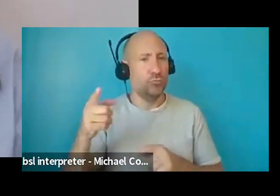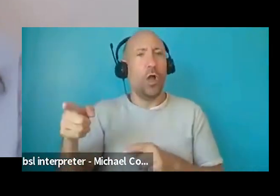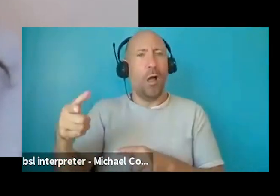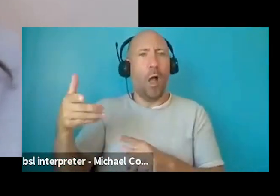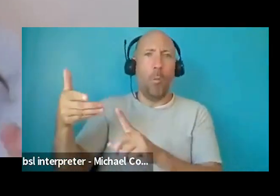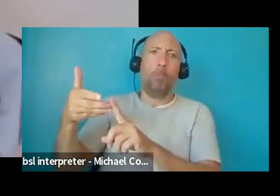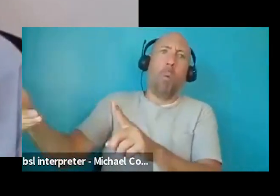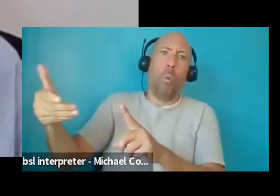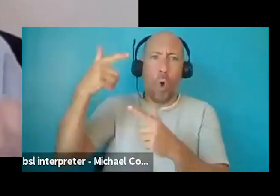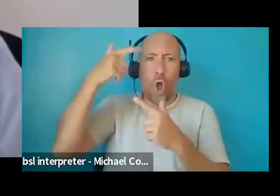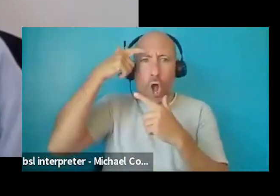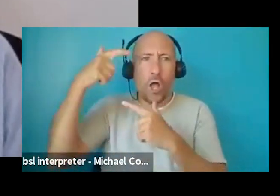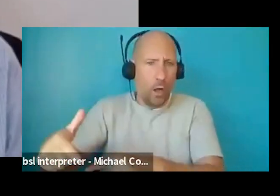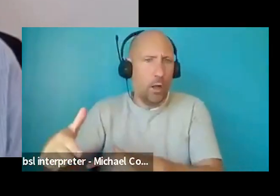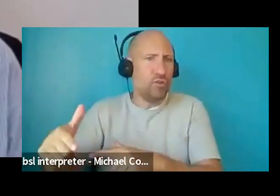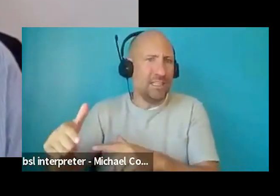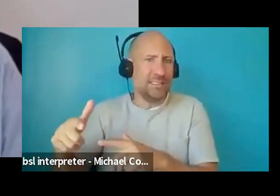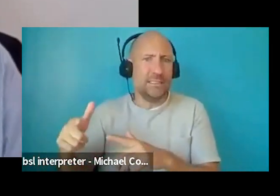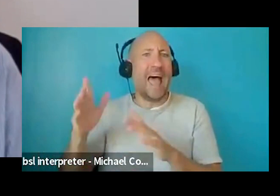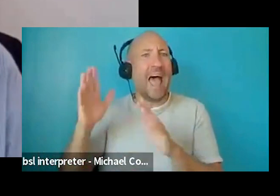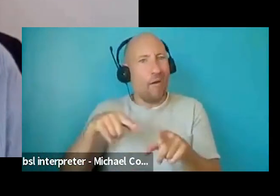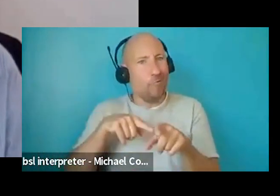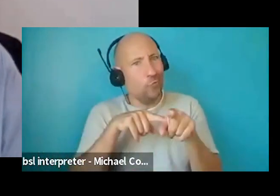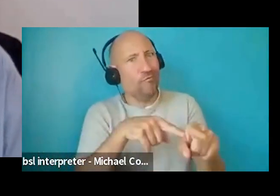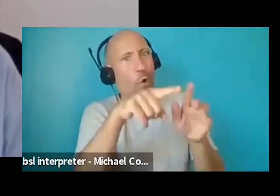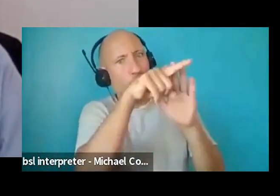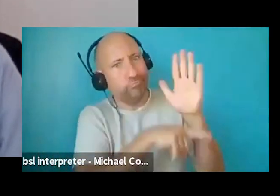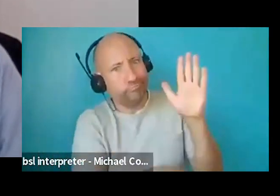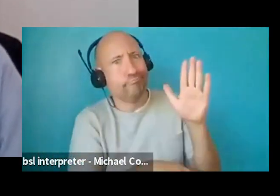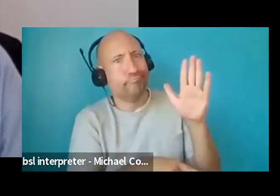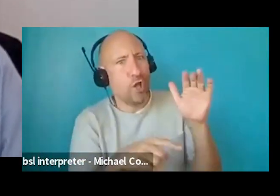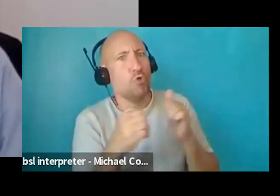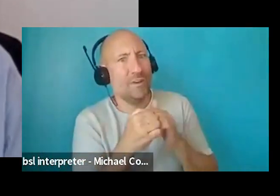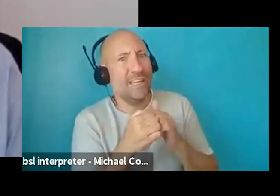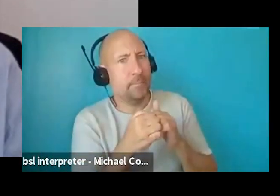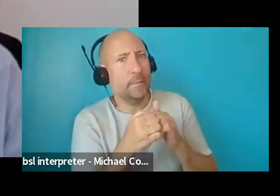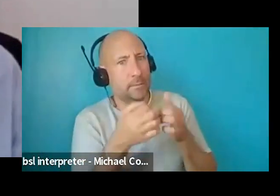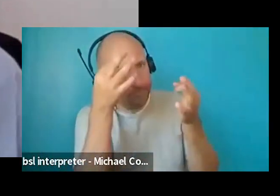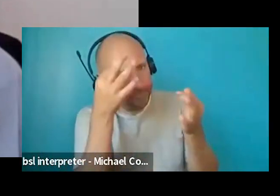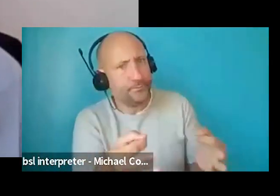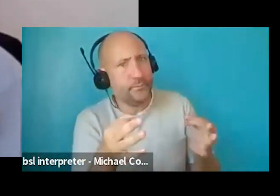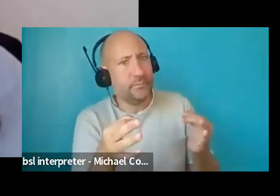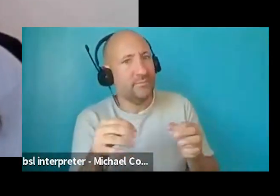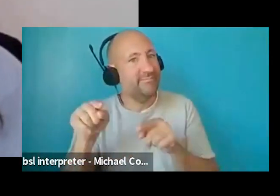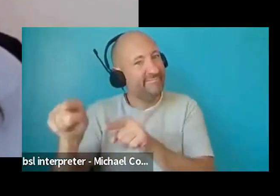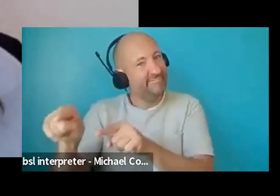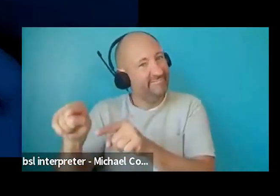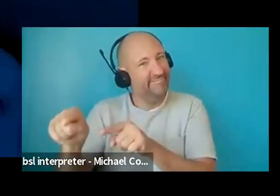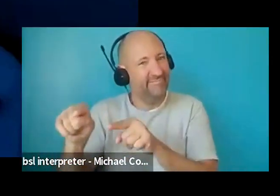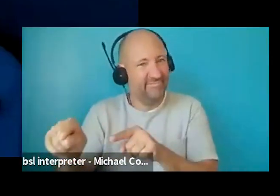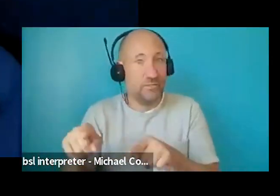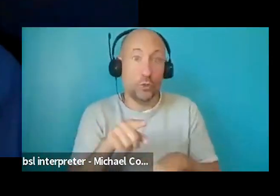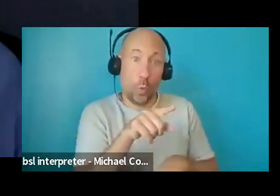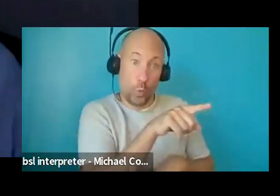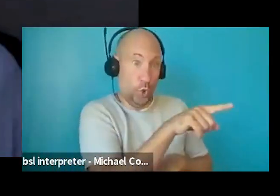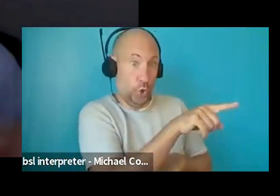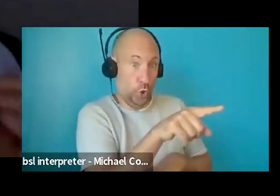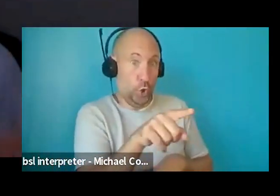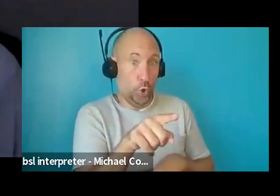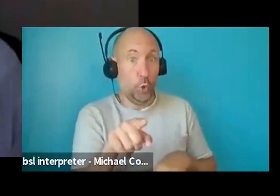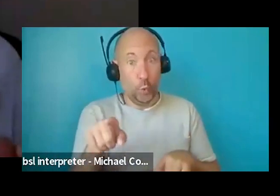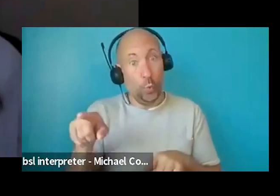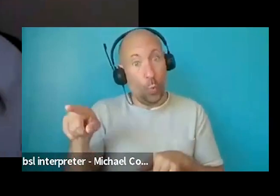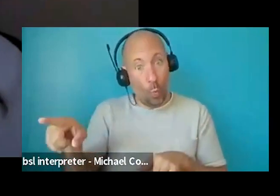in Italy adhere to that agreement. And those are the residencies that you should make